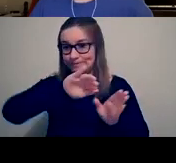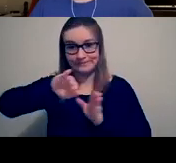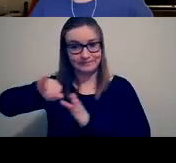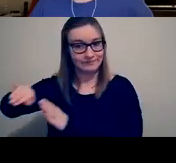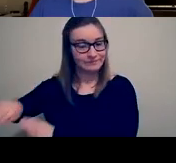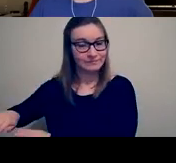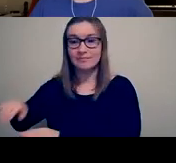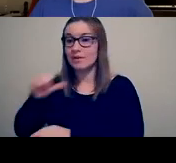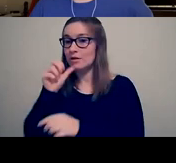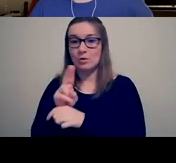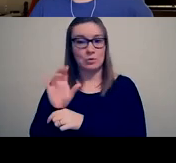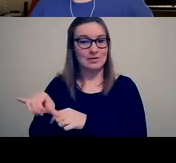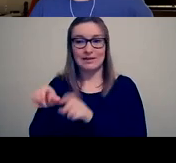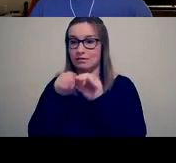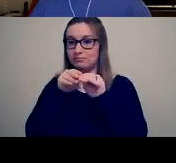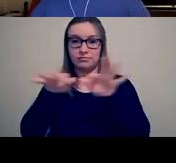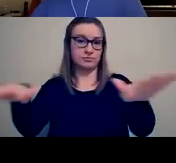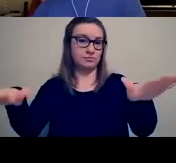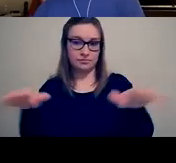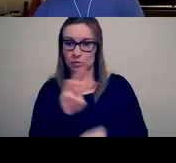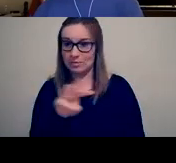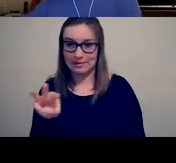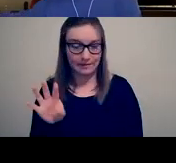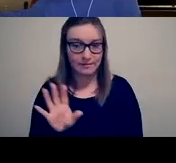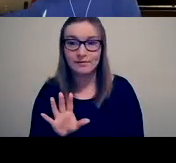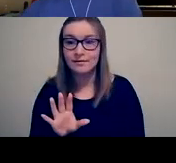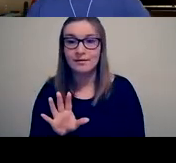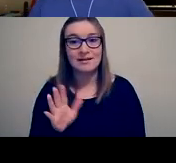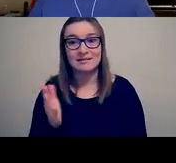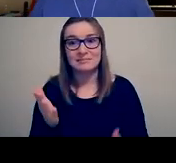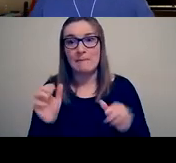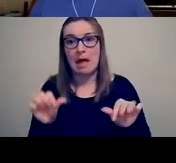that's going to go out to the world and potentially be misused.